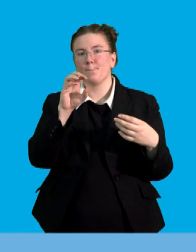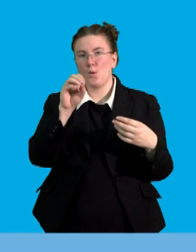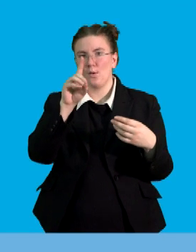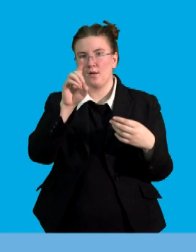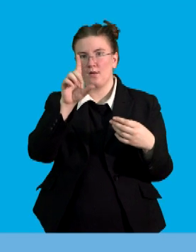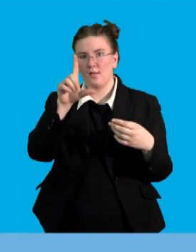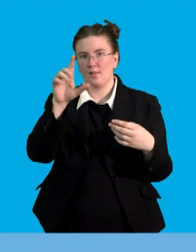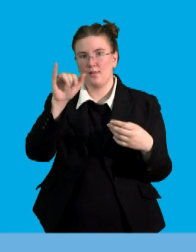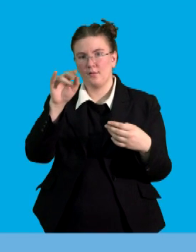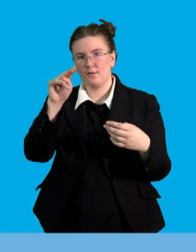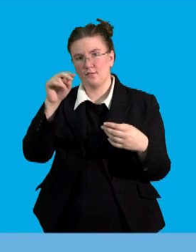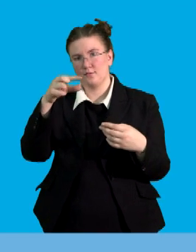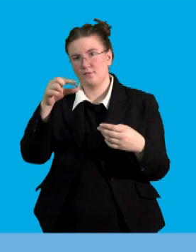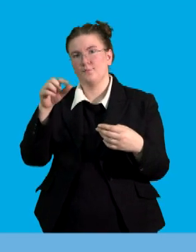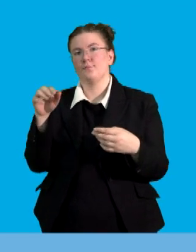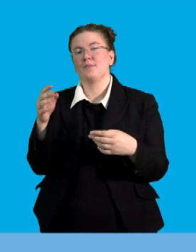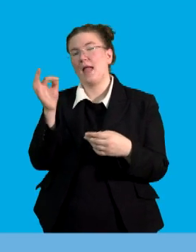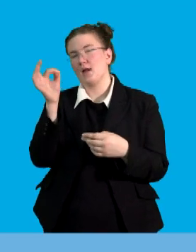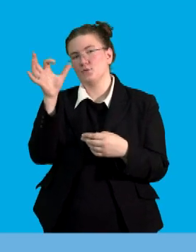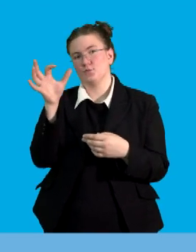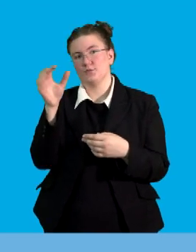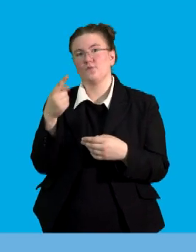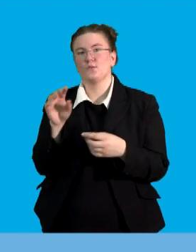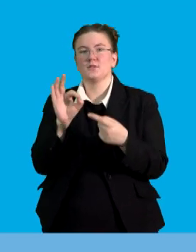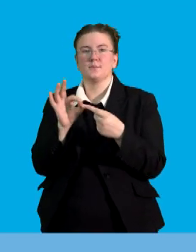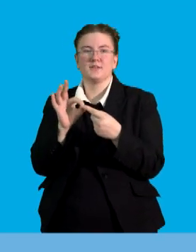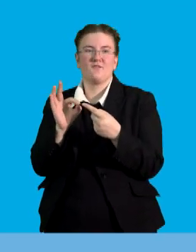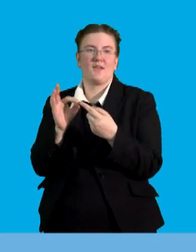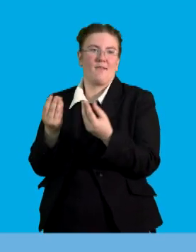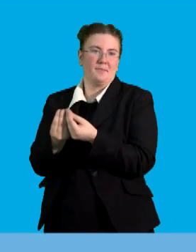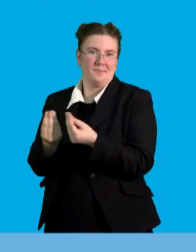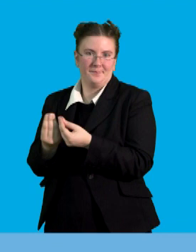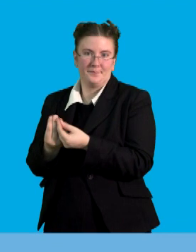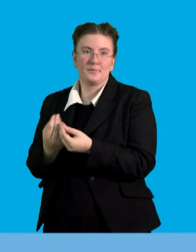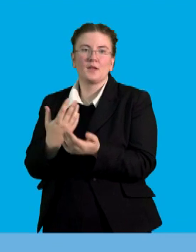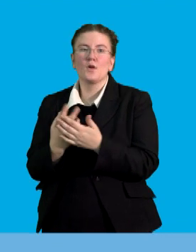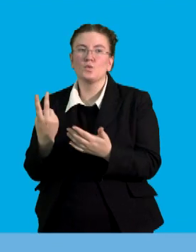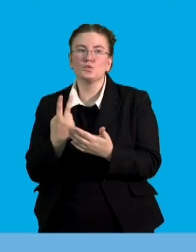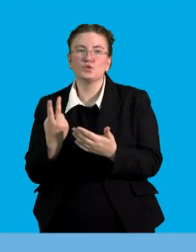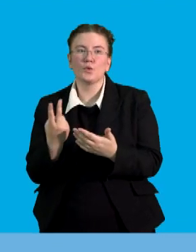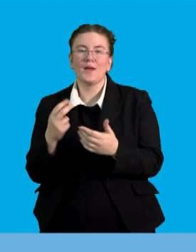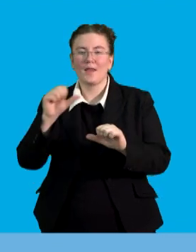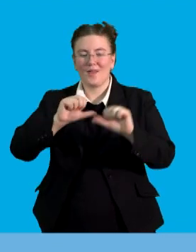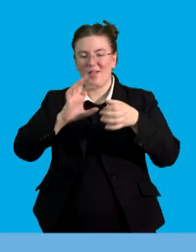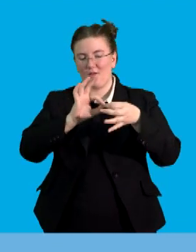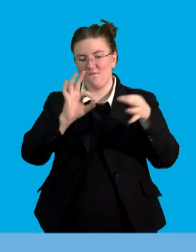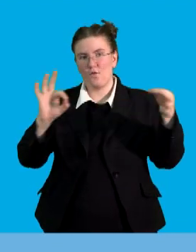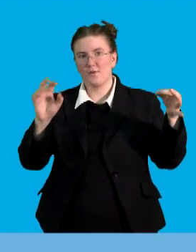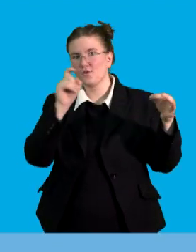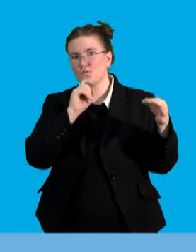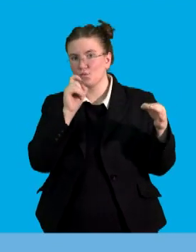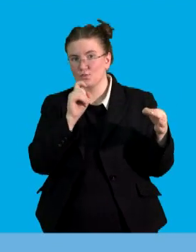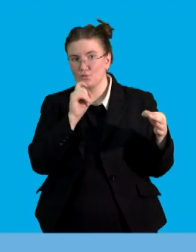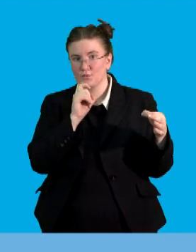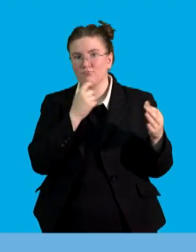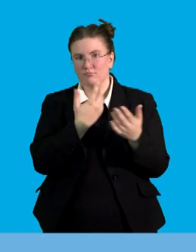use for them to represent a certain substance. We can also use the chemical formulae, and